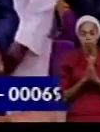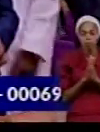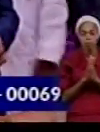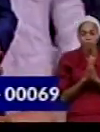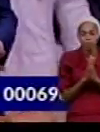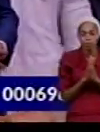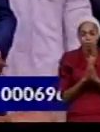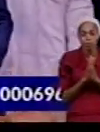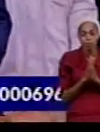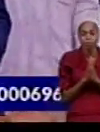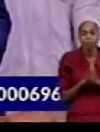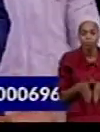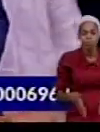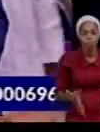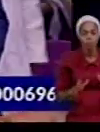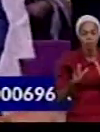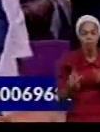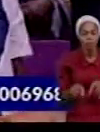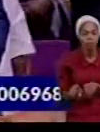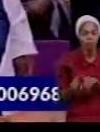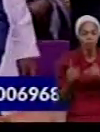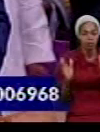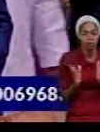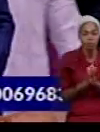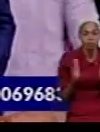And let's pray that this program